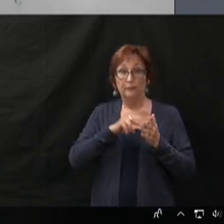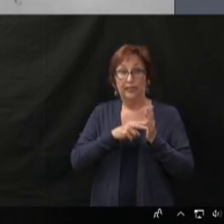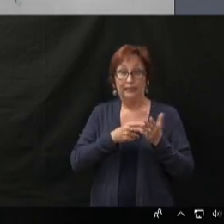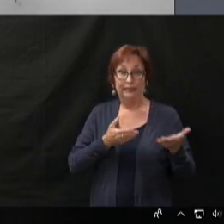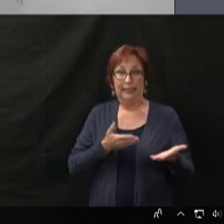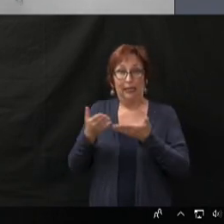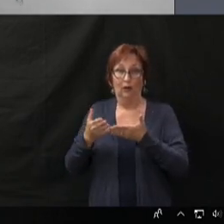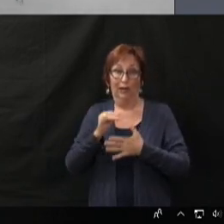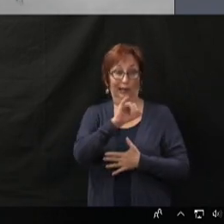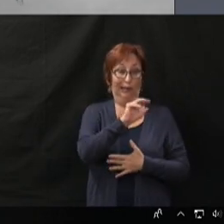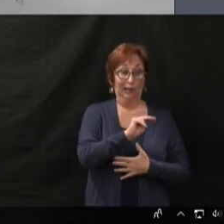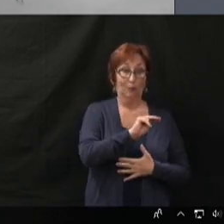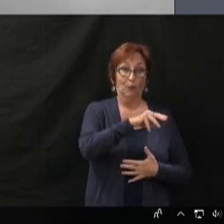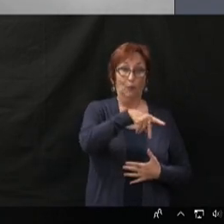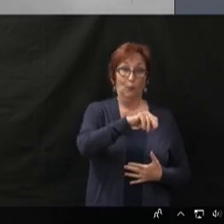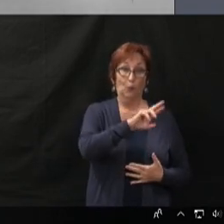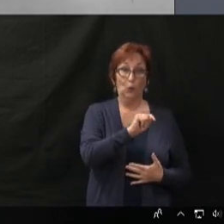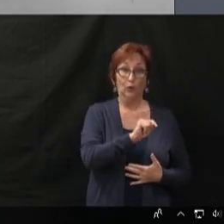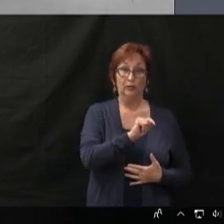export.